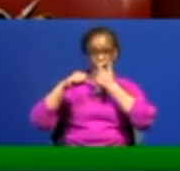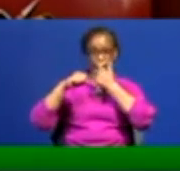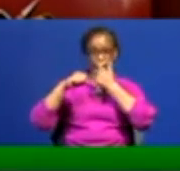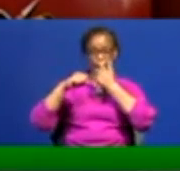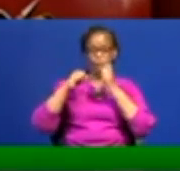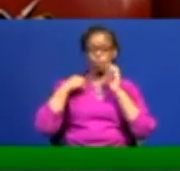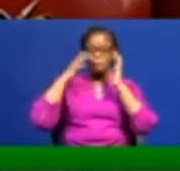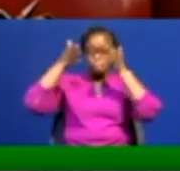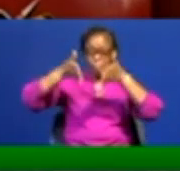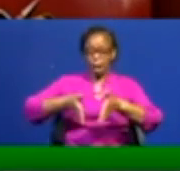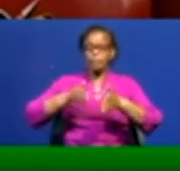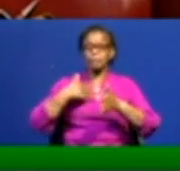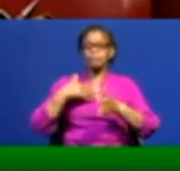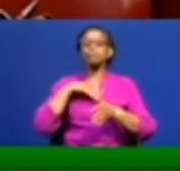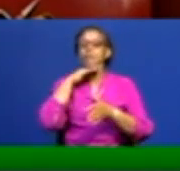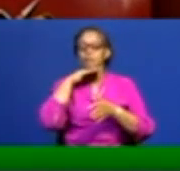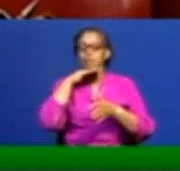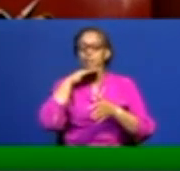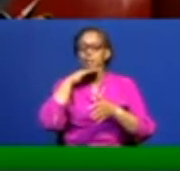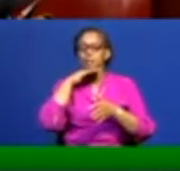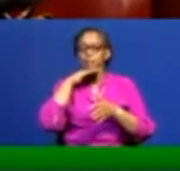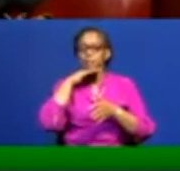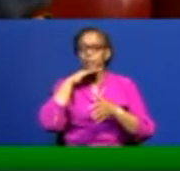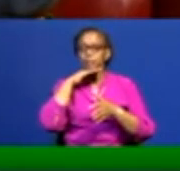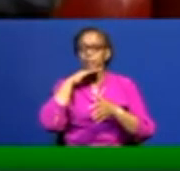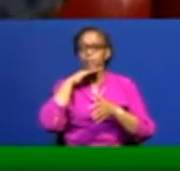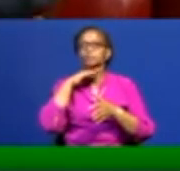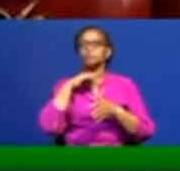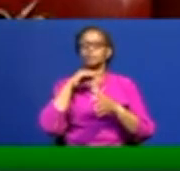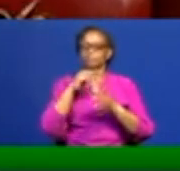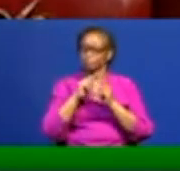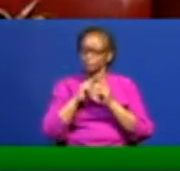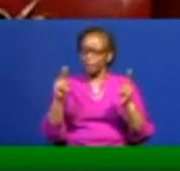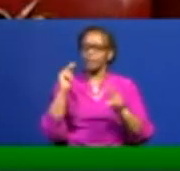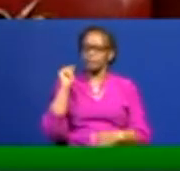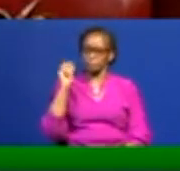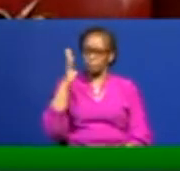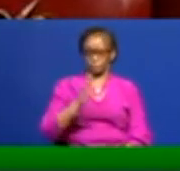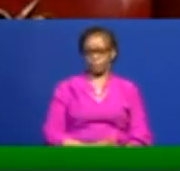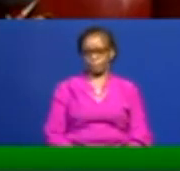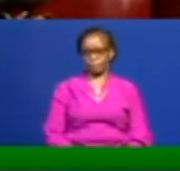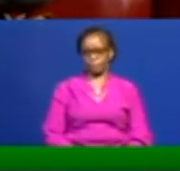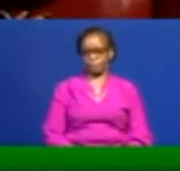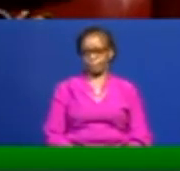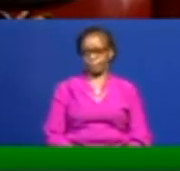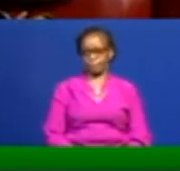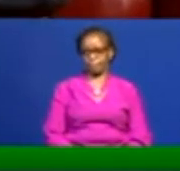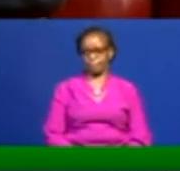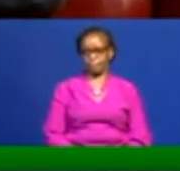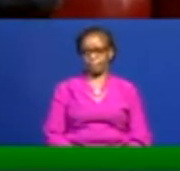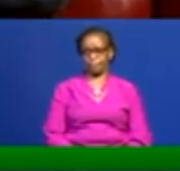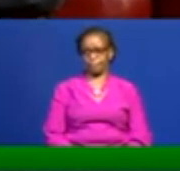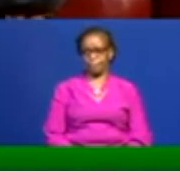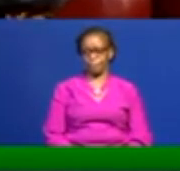burying the dead in Kenya for my Christian brothers and sisters is a very expensive thing. And somehow we all